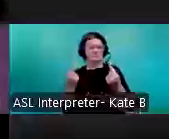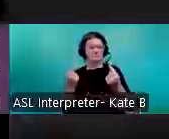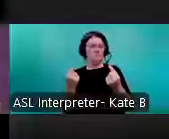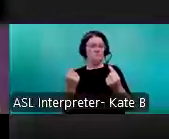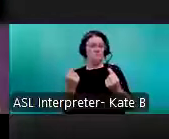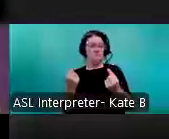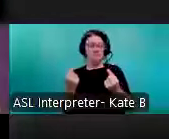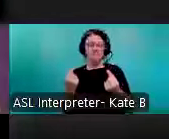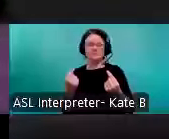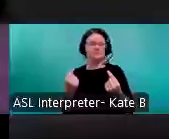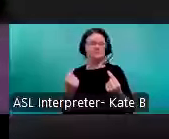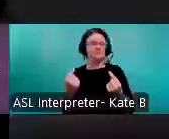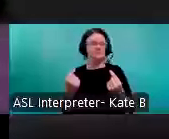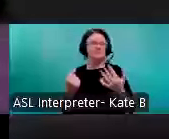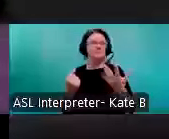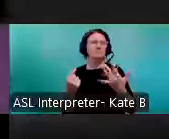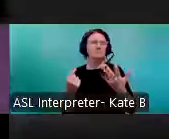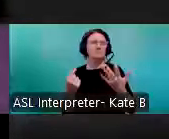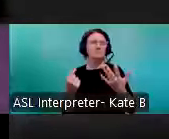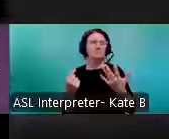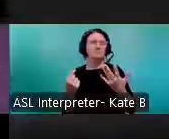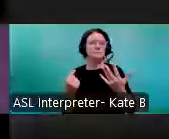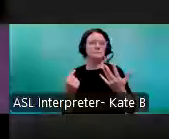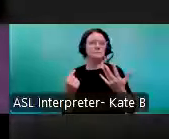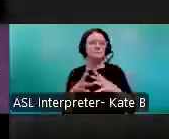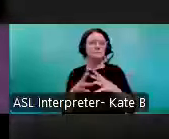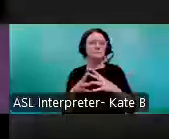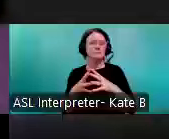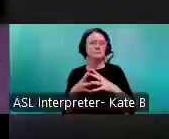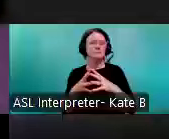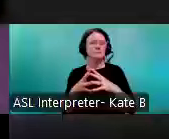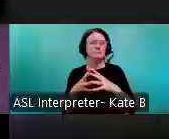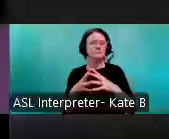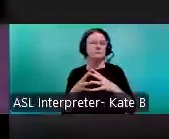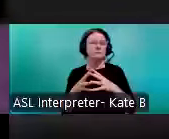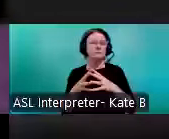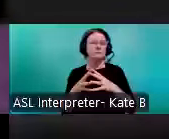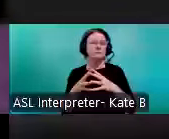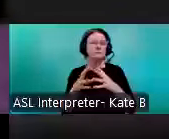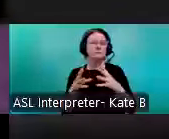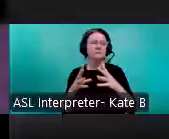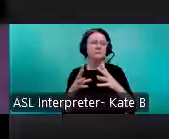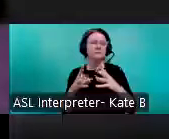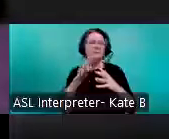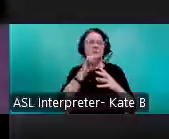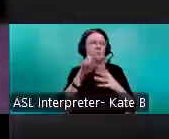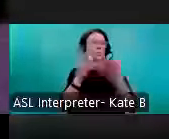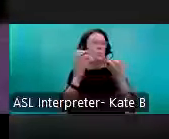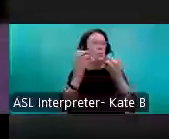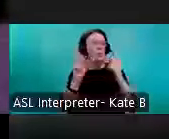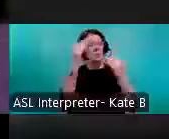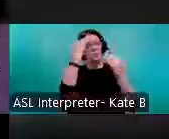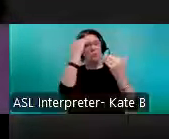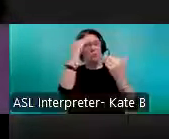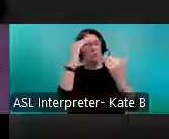to inform our community about upcoming elections and about voting and getting involved in the kinds of things that we're discussing here. But some other